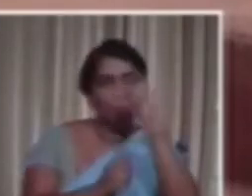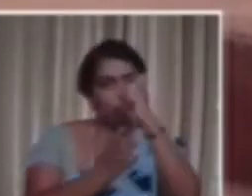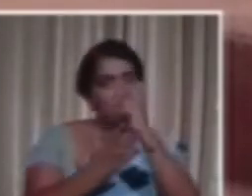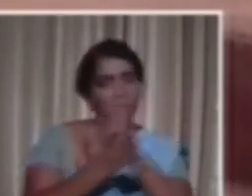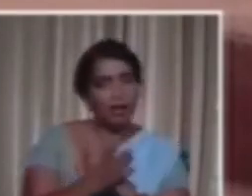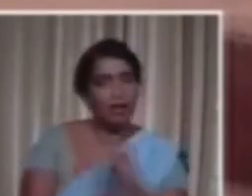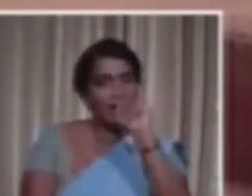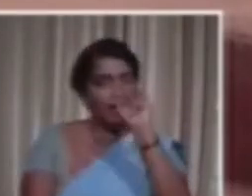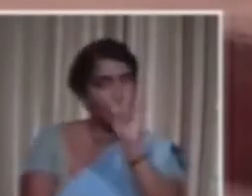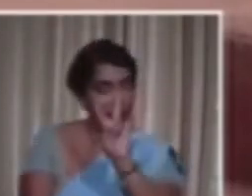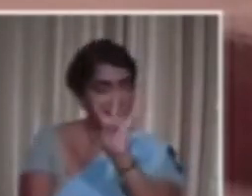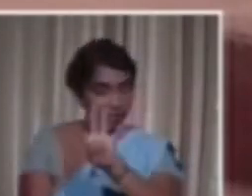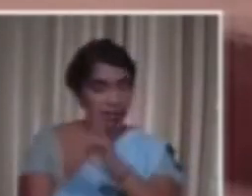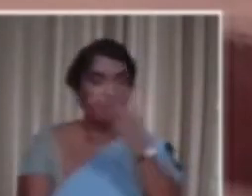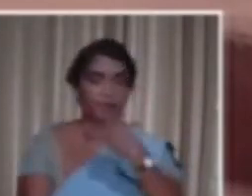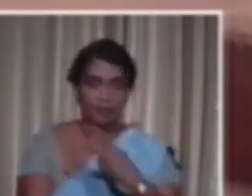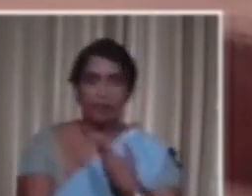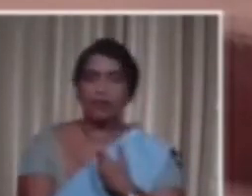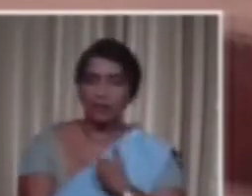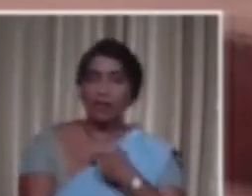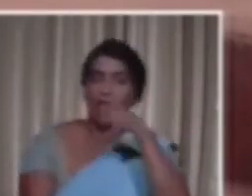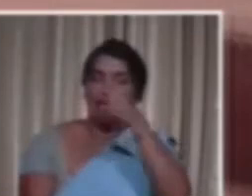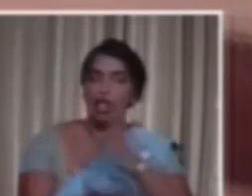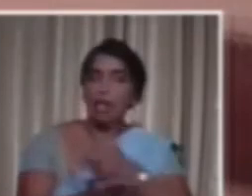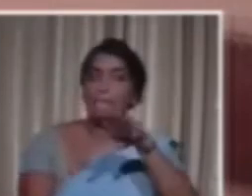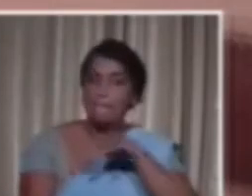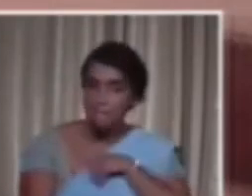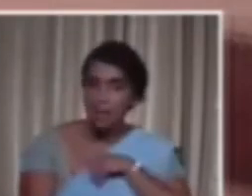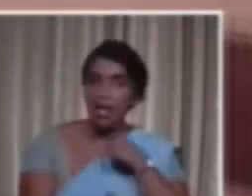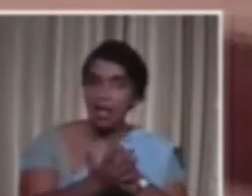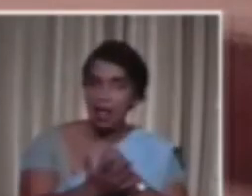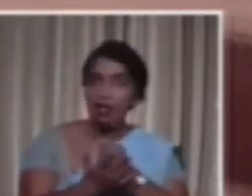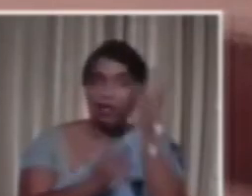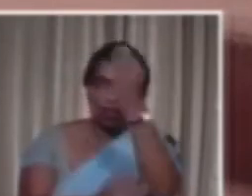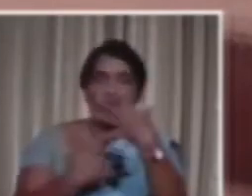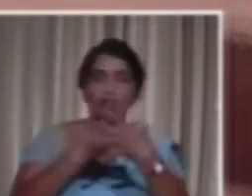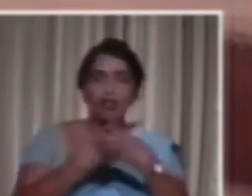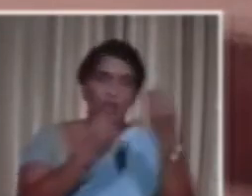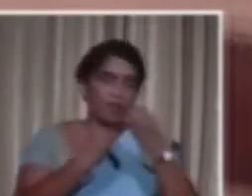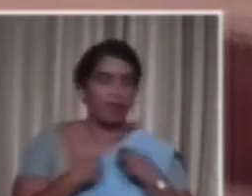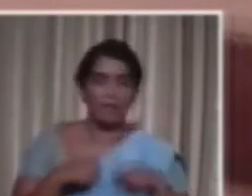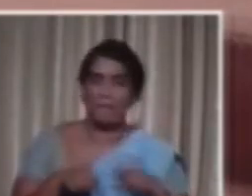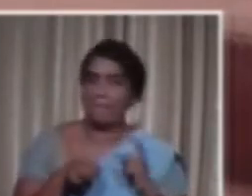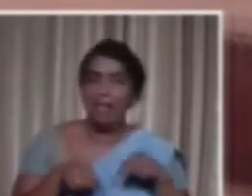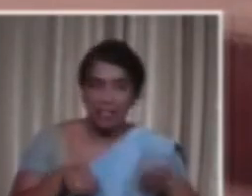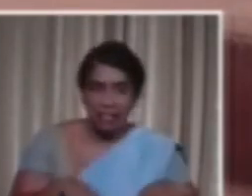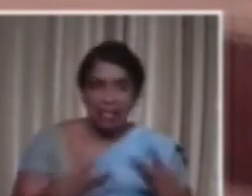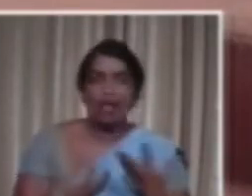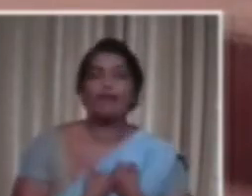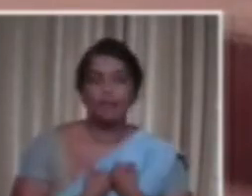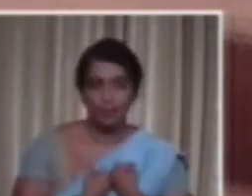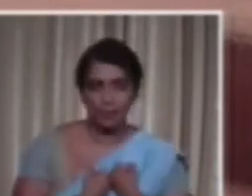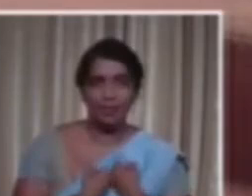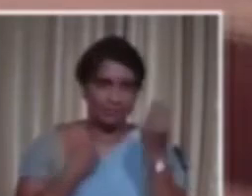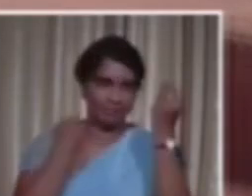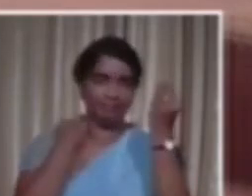speaker Ranjit Siam Balapithia, who confirmed that his resignation has been accepted by President Gotabaya Rajapaksa.